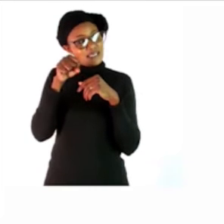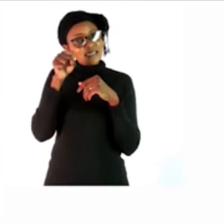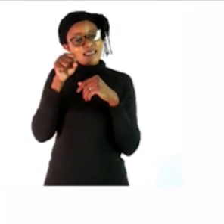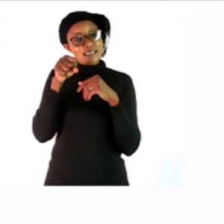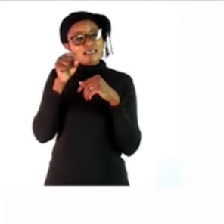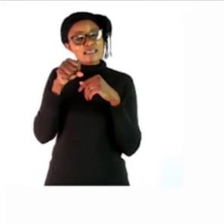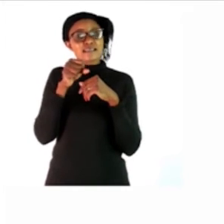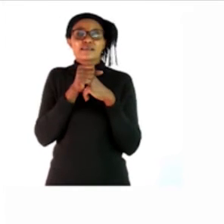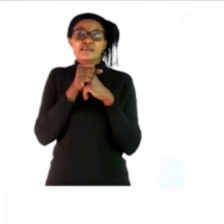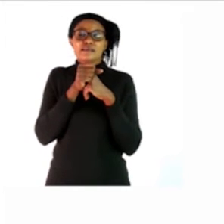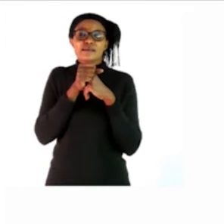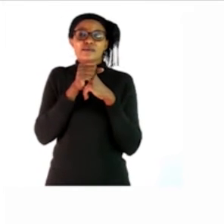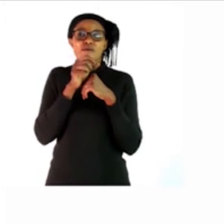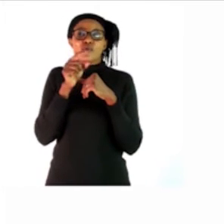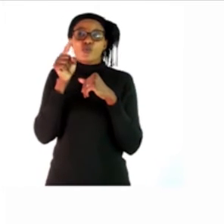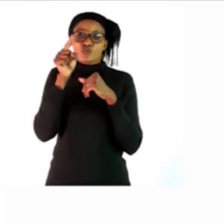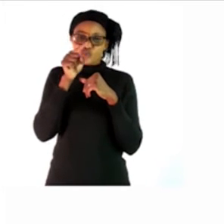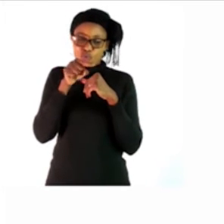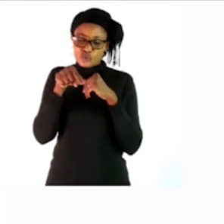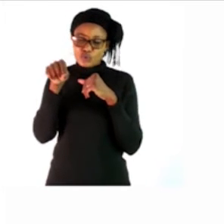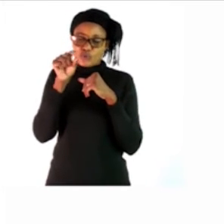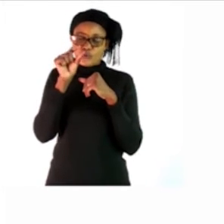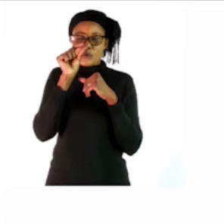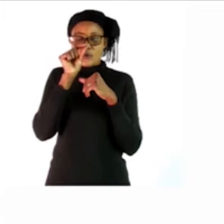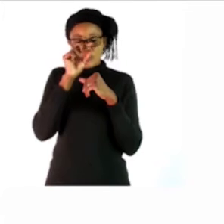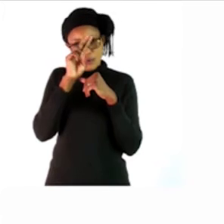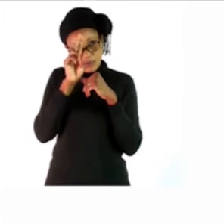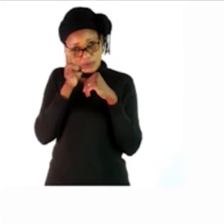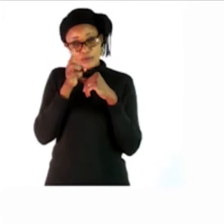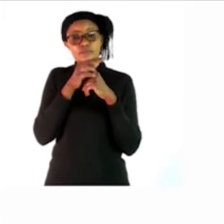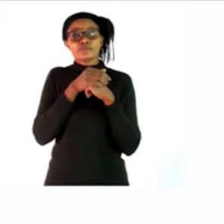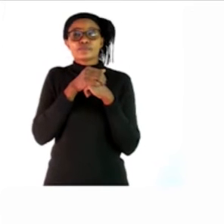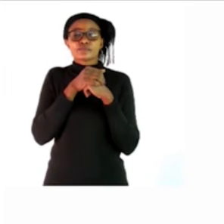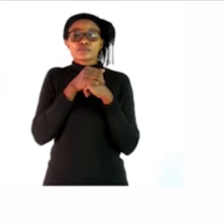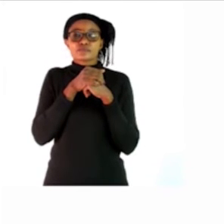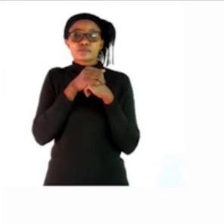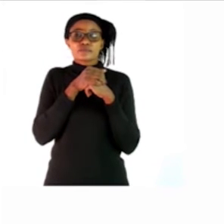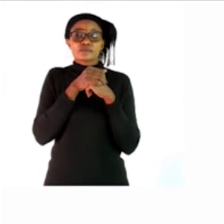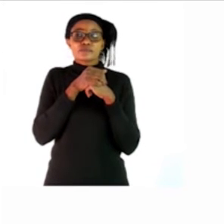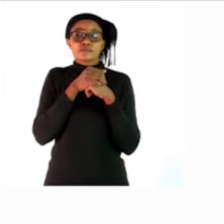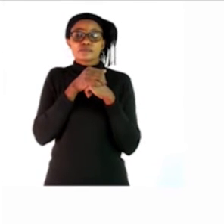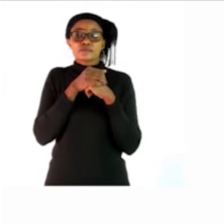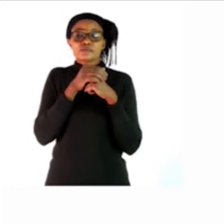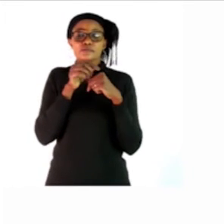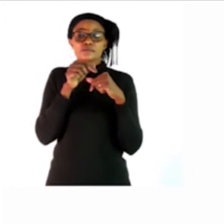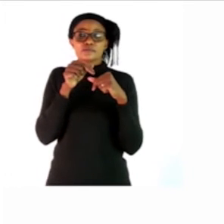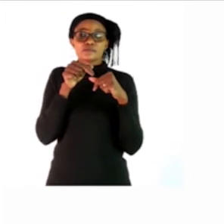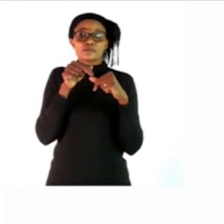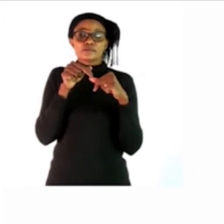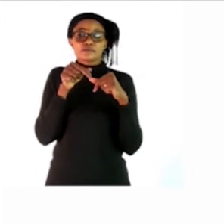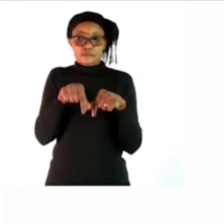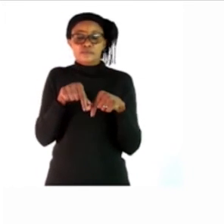Yes. So we circle only the H. The next word is year.